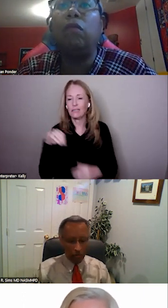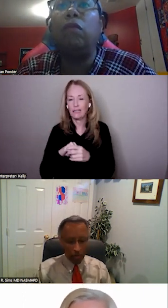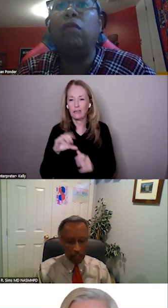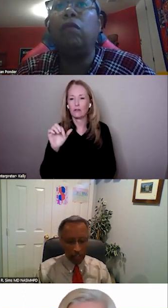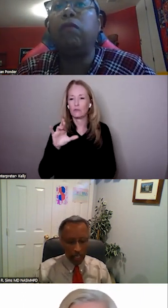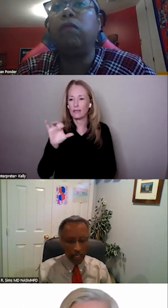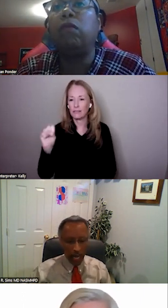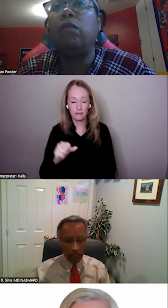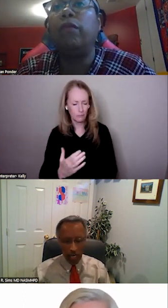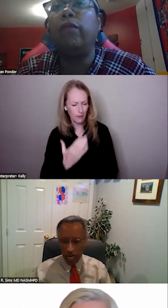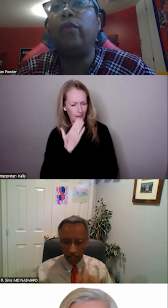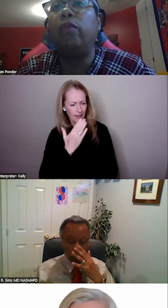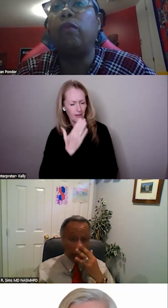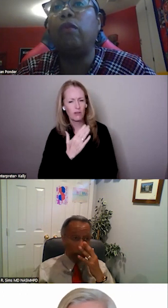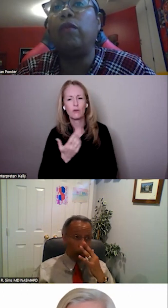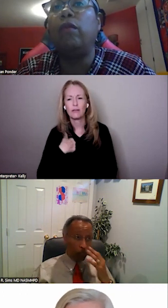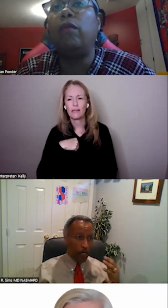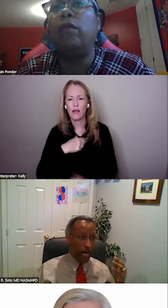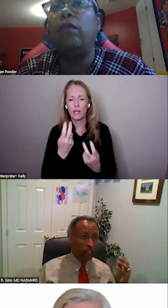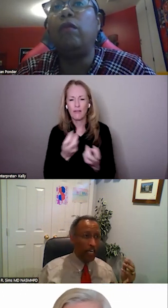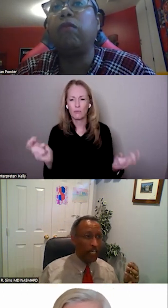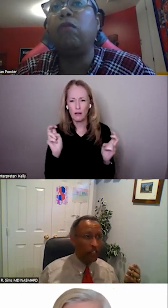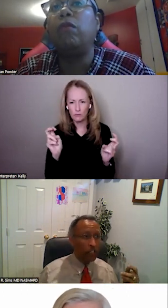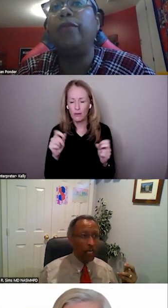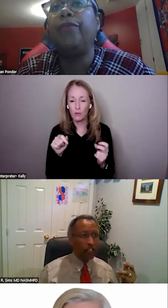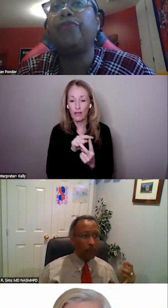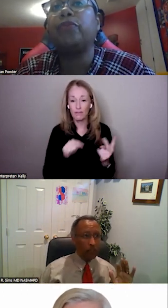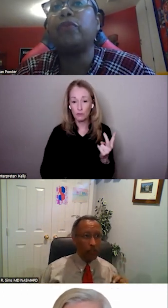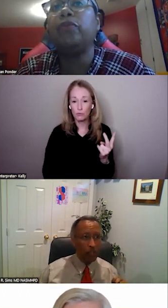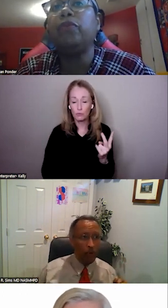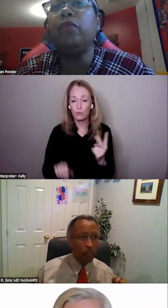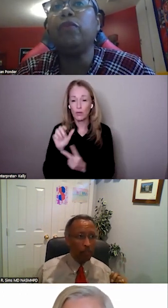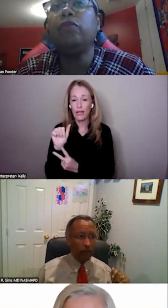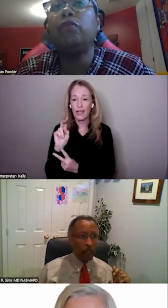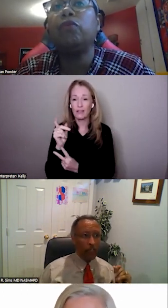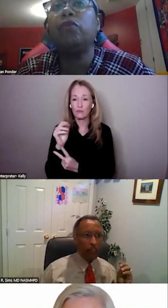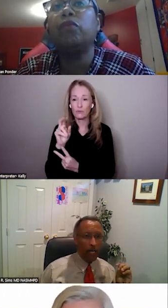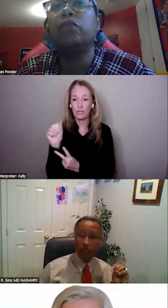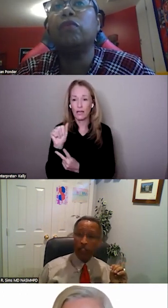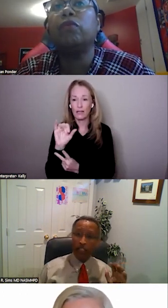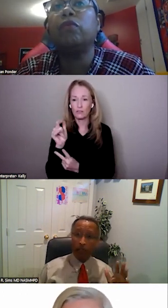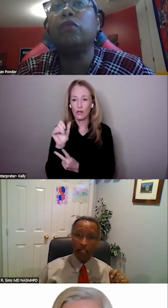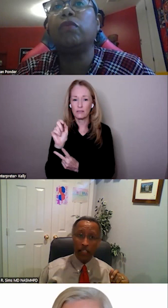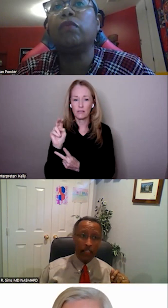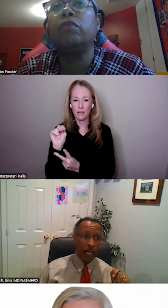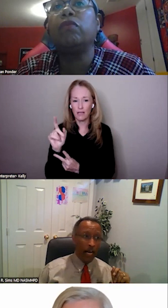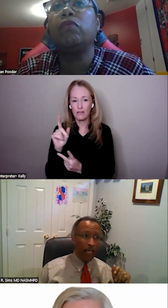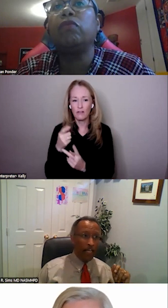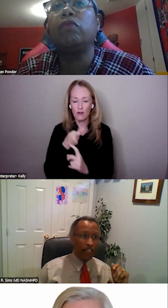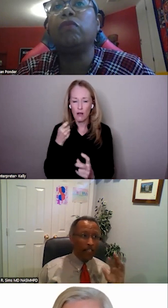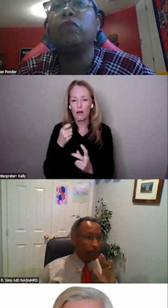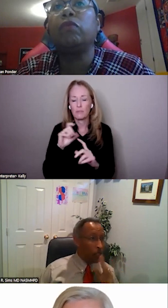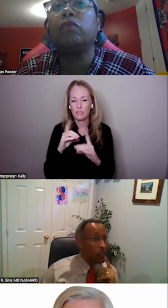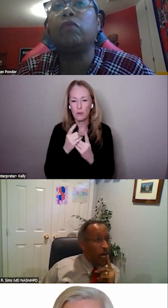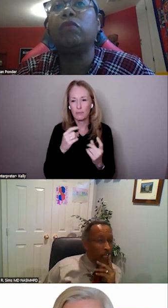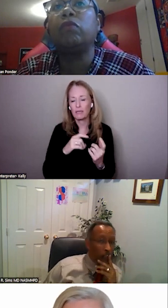and we are privileged today to have two individuals, very high standing, Adrian Johnson from the Georgia Department of Behavioral Health and Developmental Disabilities, and